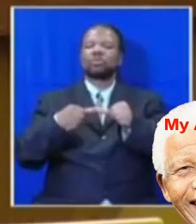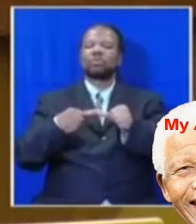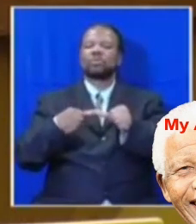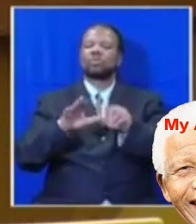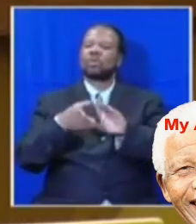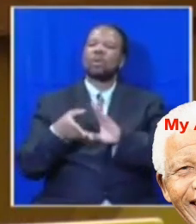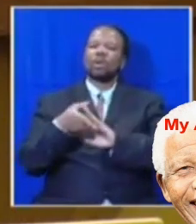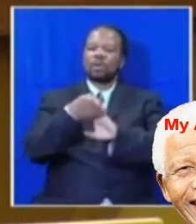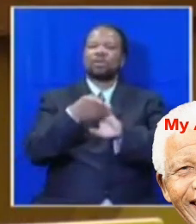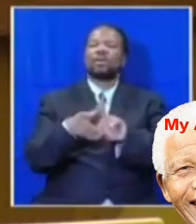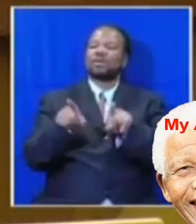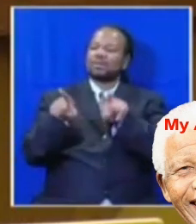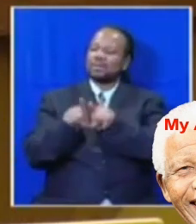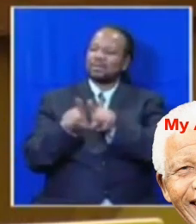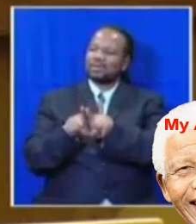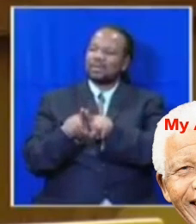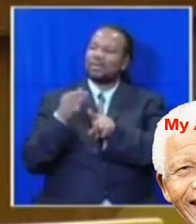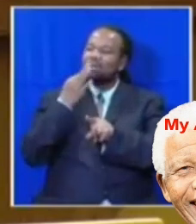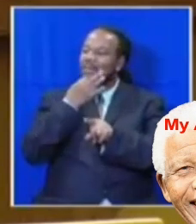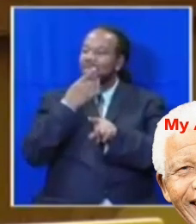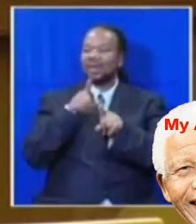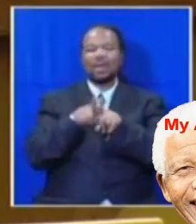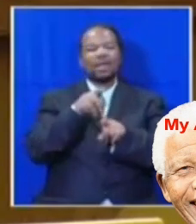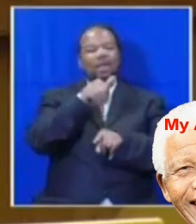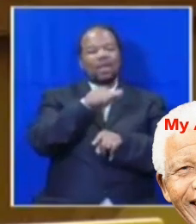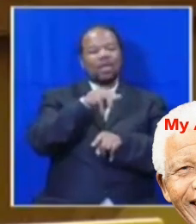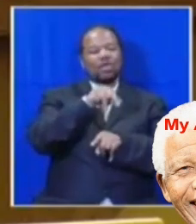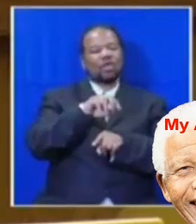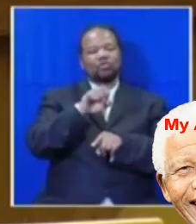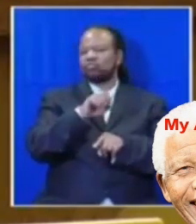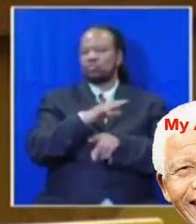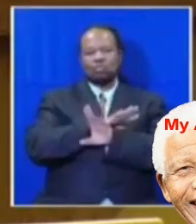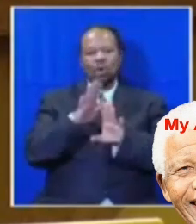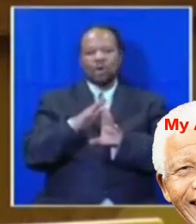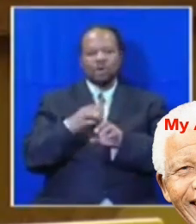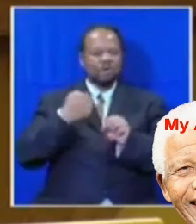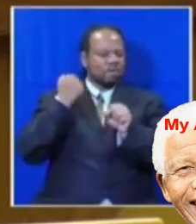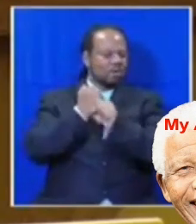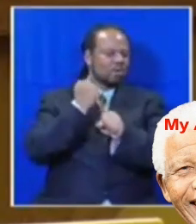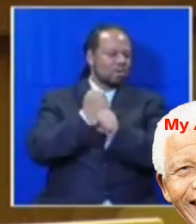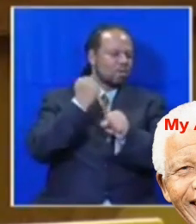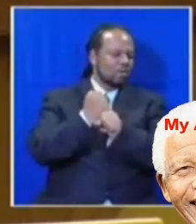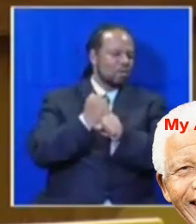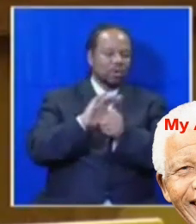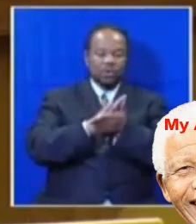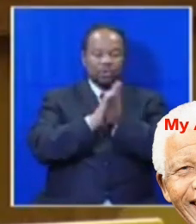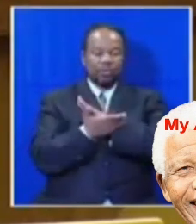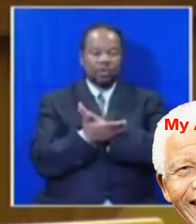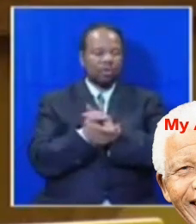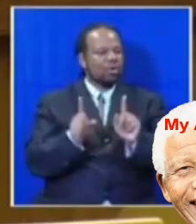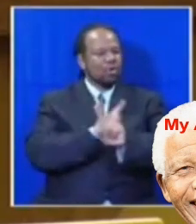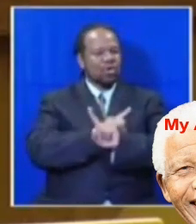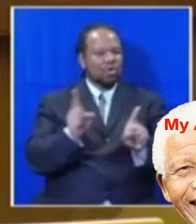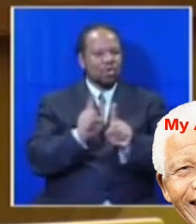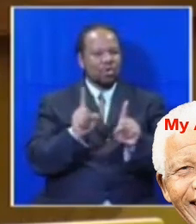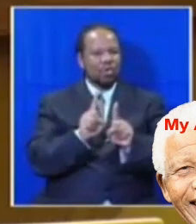The same can be said about the African National Congress. We are unstoppable, unbreakable, and ever ready